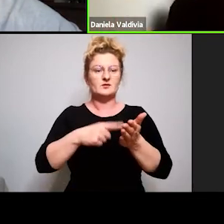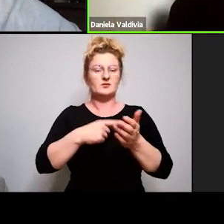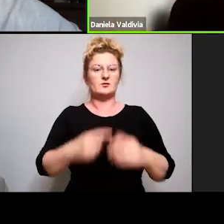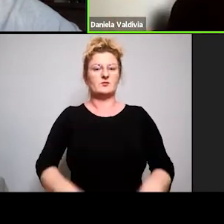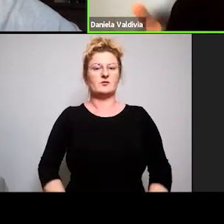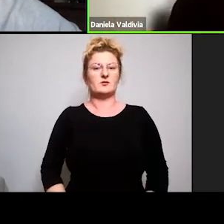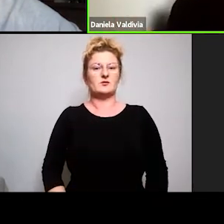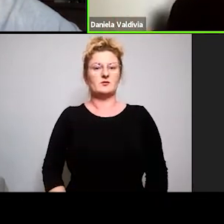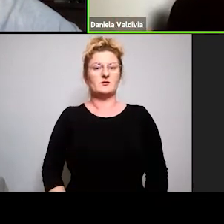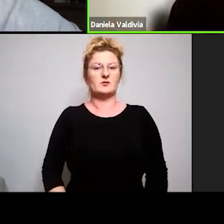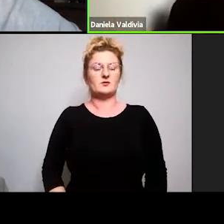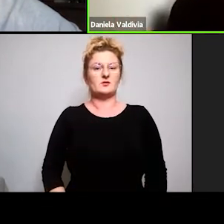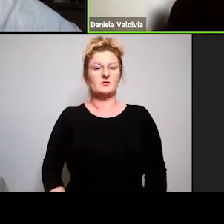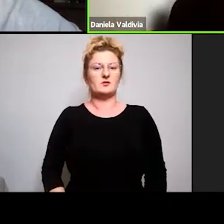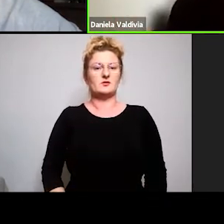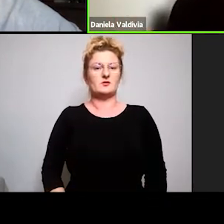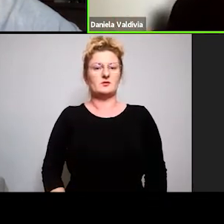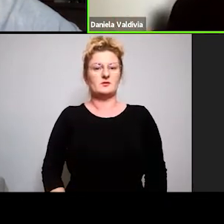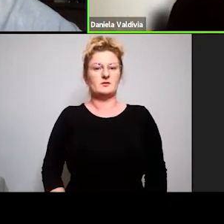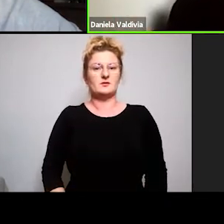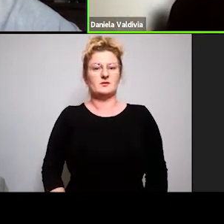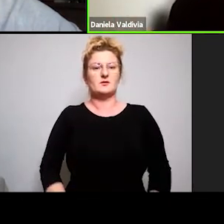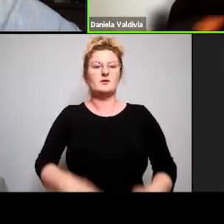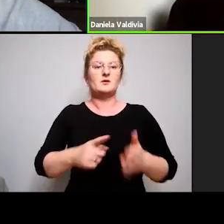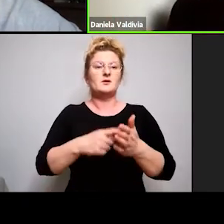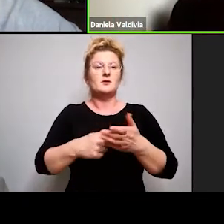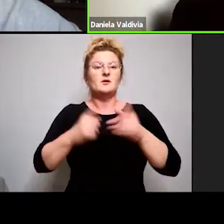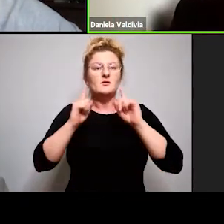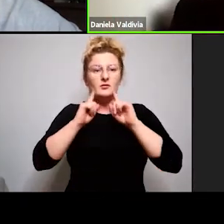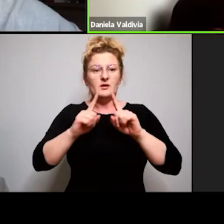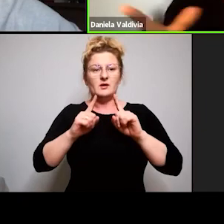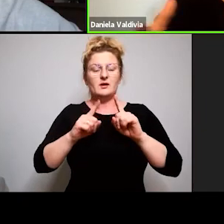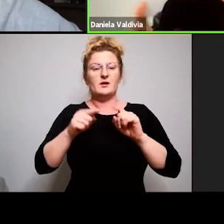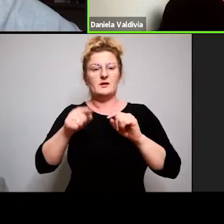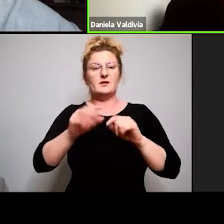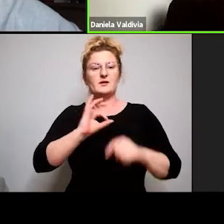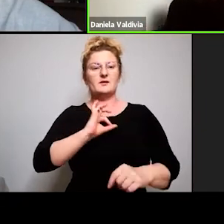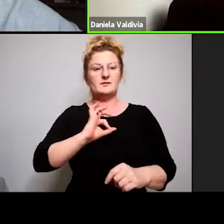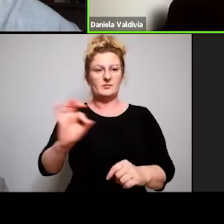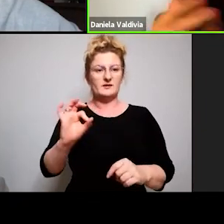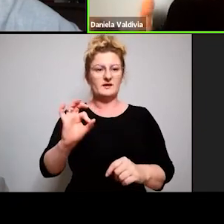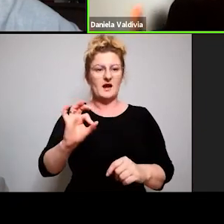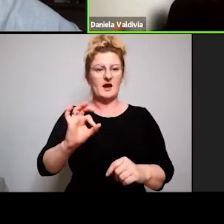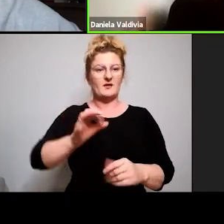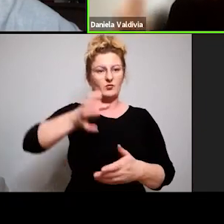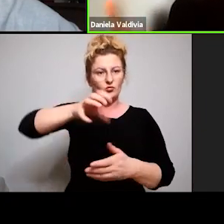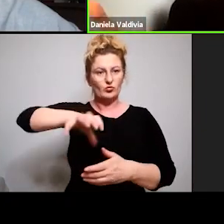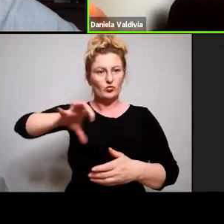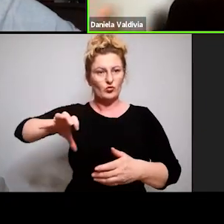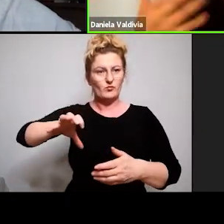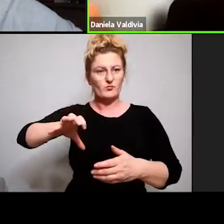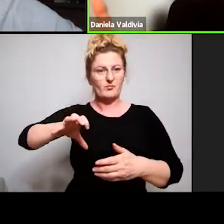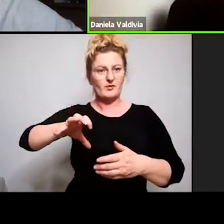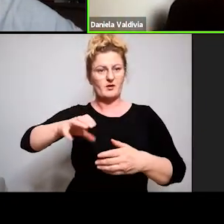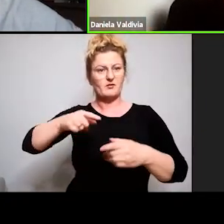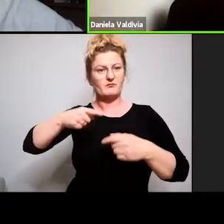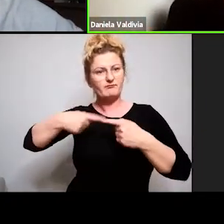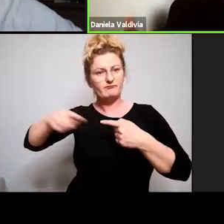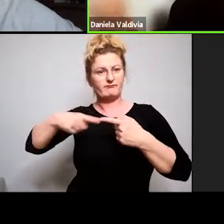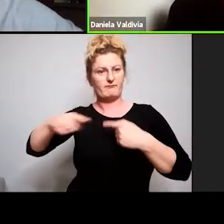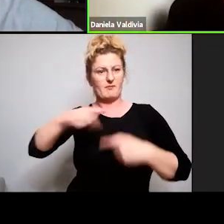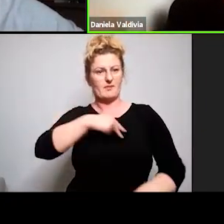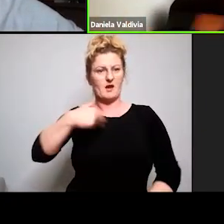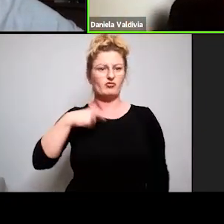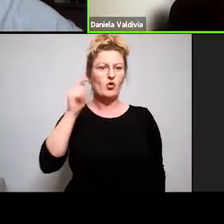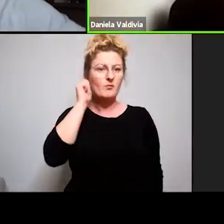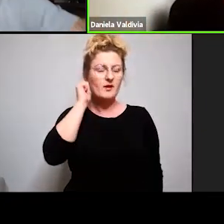the police, and you have to say that because you're being abused. Well, that's not our first approach. Let's say in a very bad case